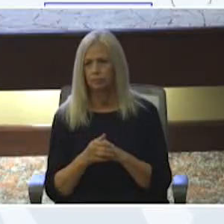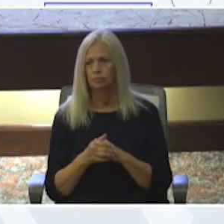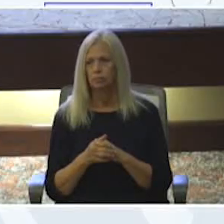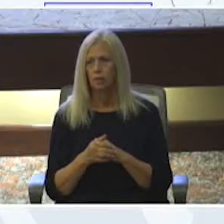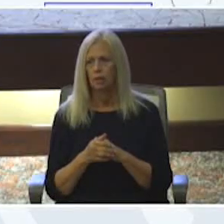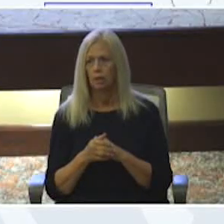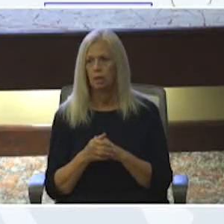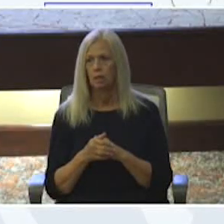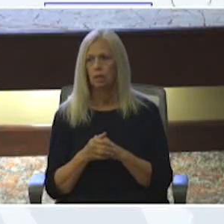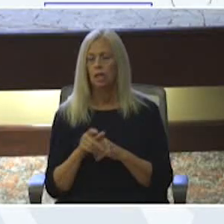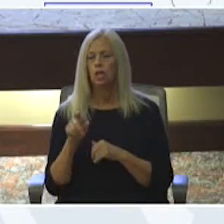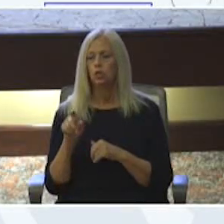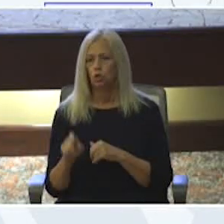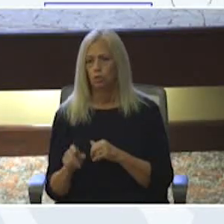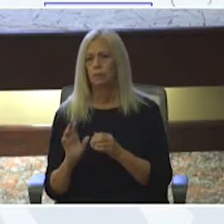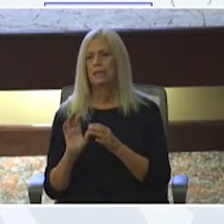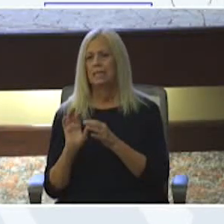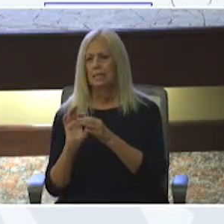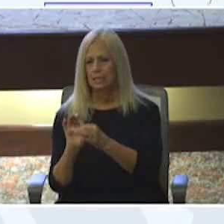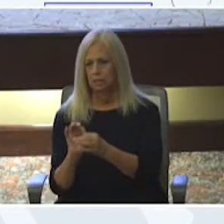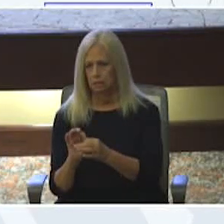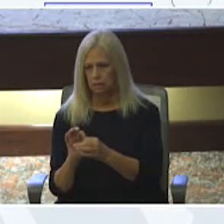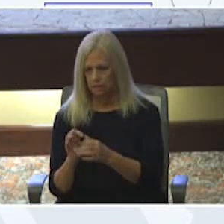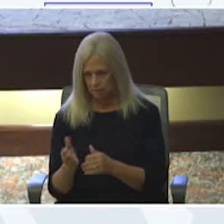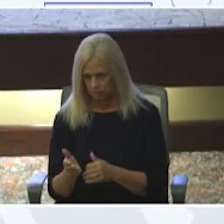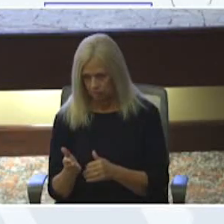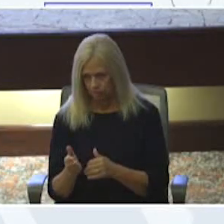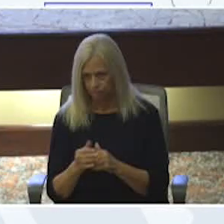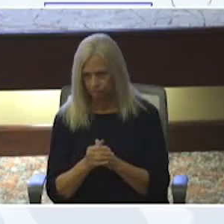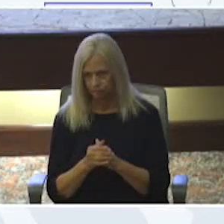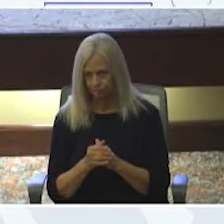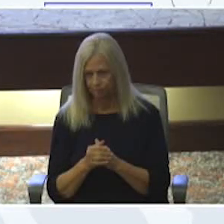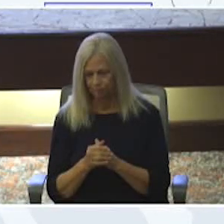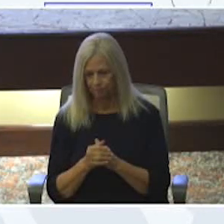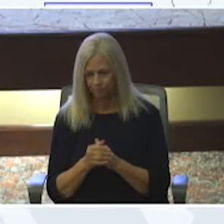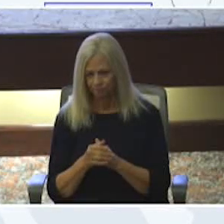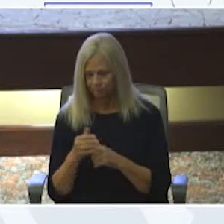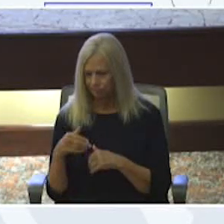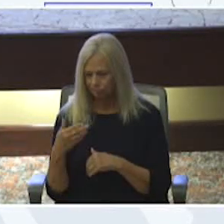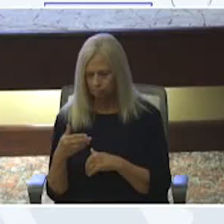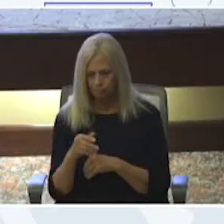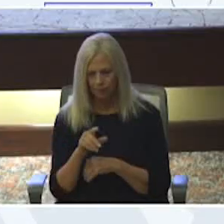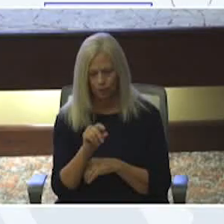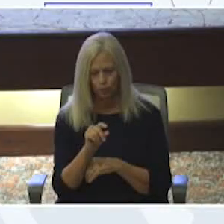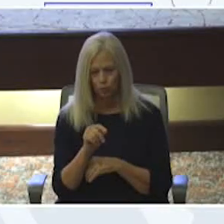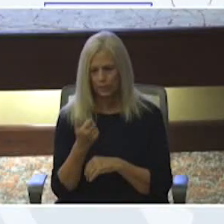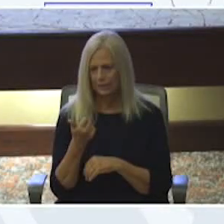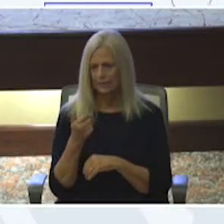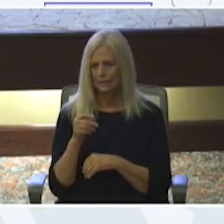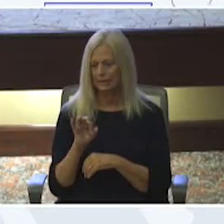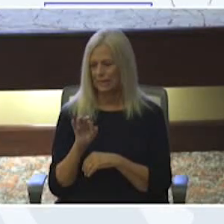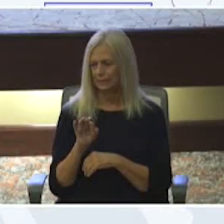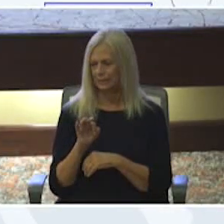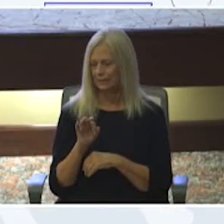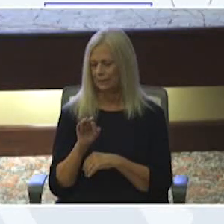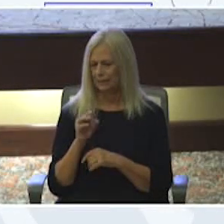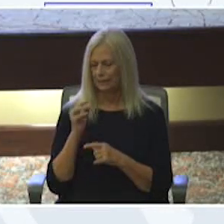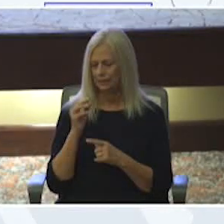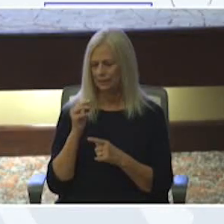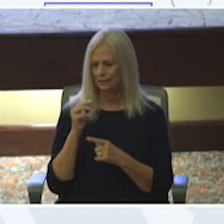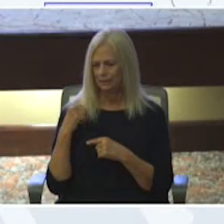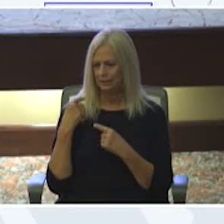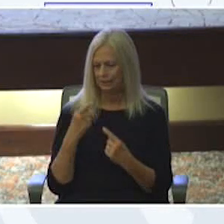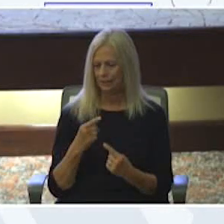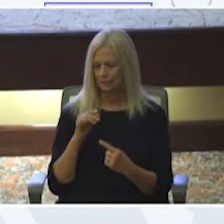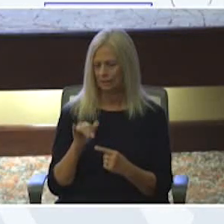it should be connected then. Okay. It's just been a while. It's been since 2019 since that's been open, so I'm trying to think through how